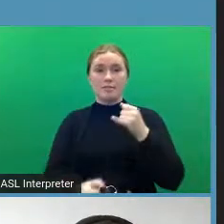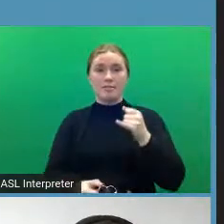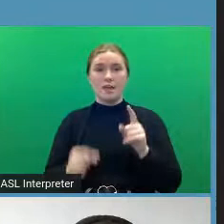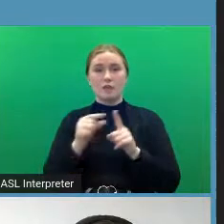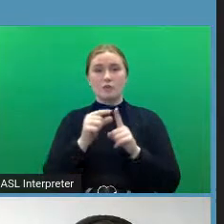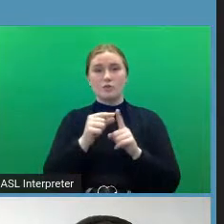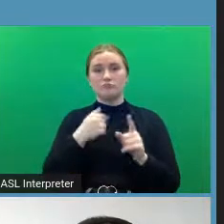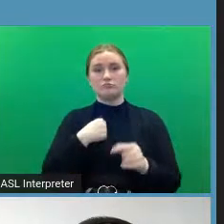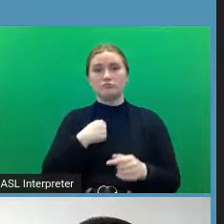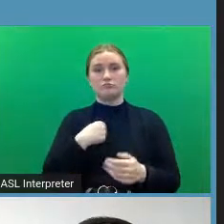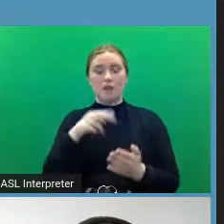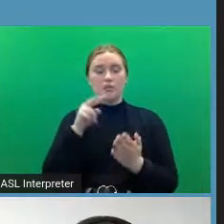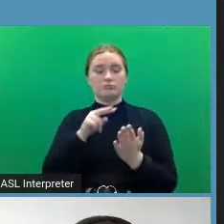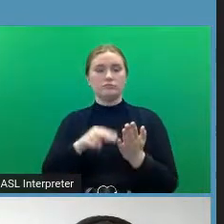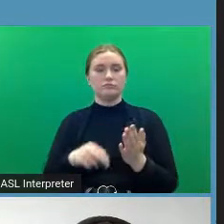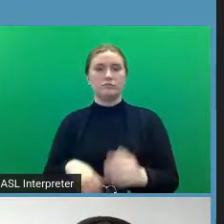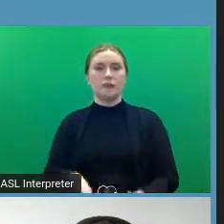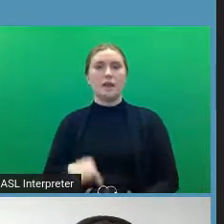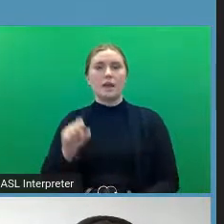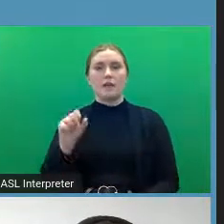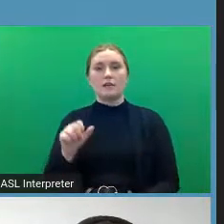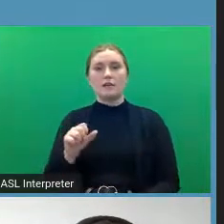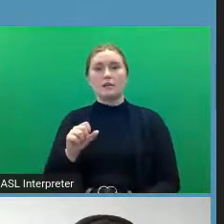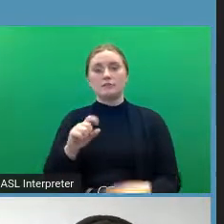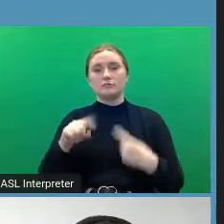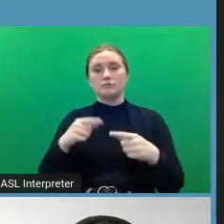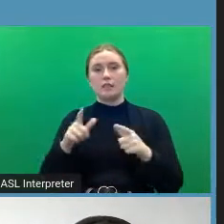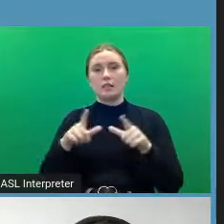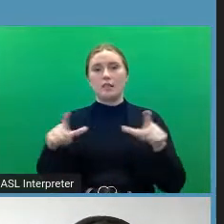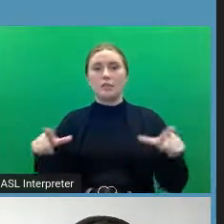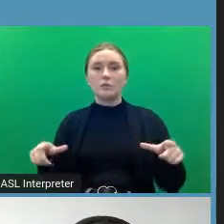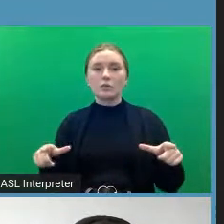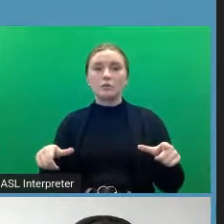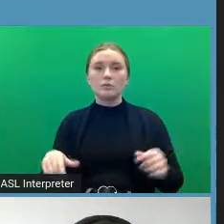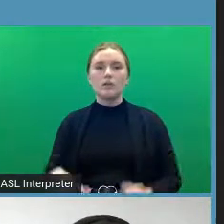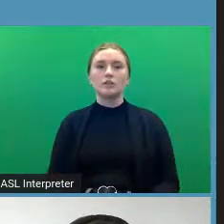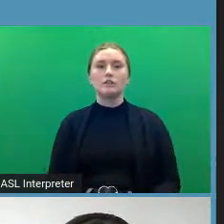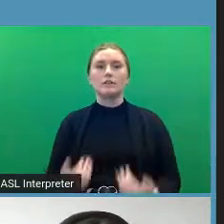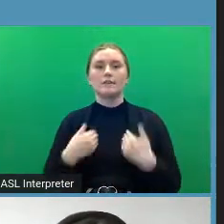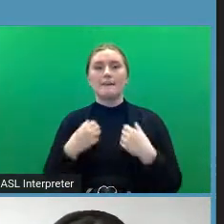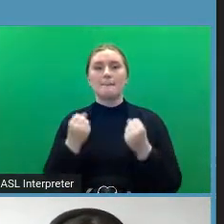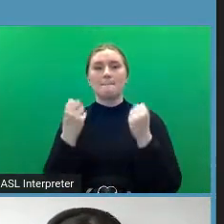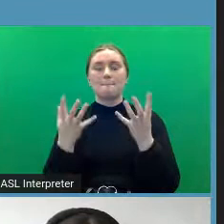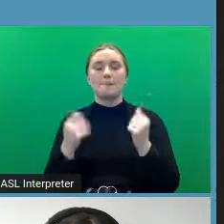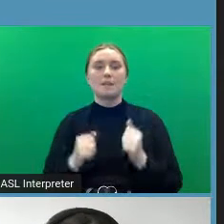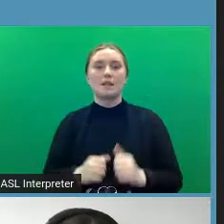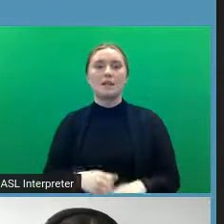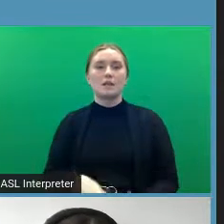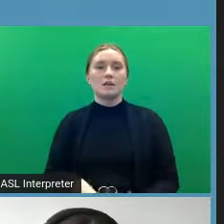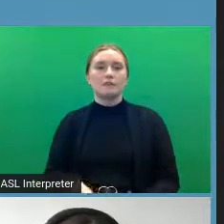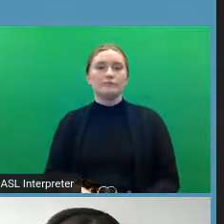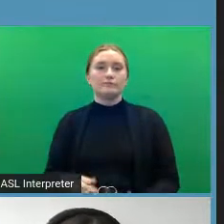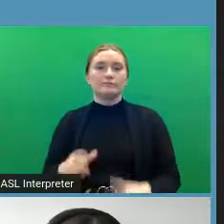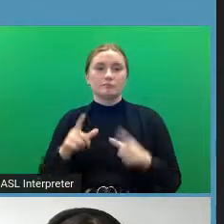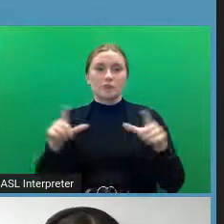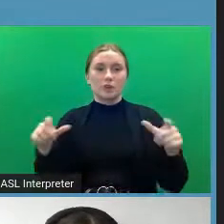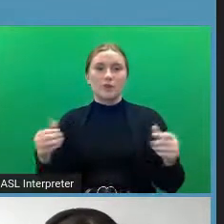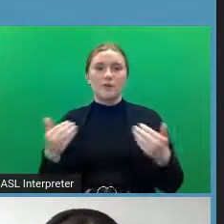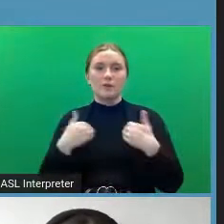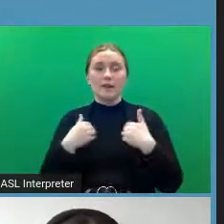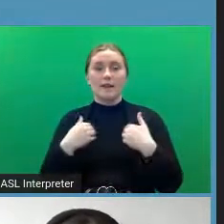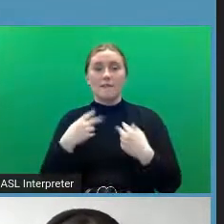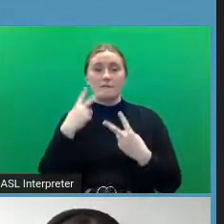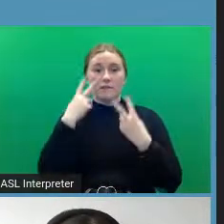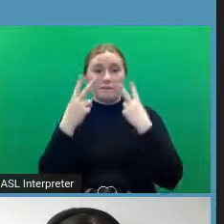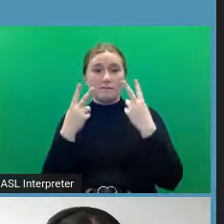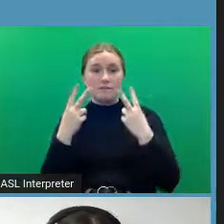review. Sign languages, also known as signed languages, are languages that use the visual manual modality to